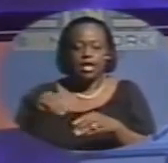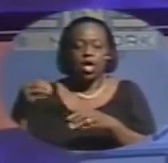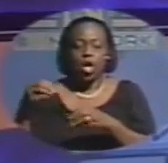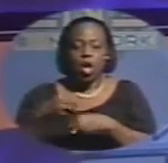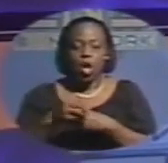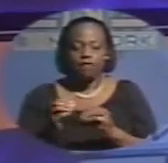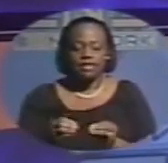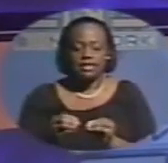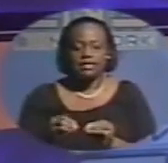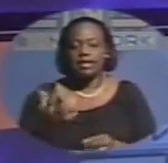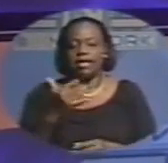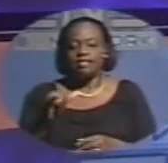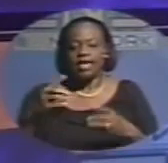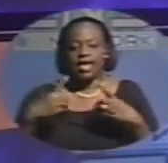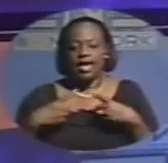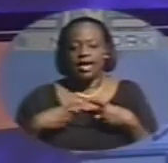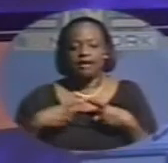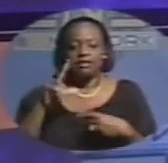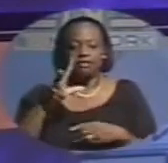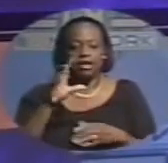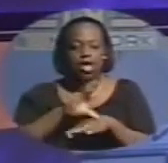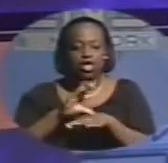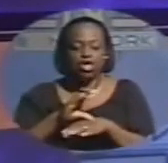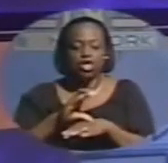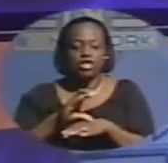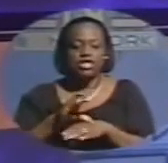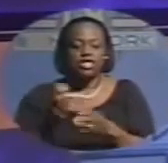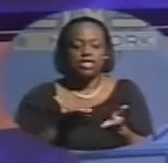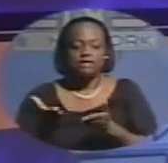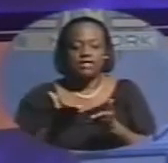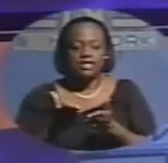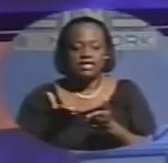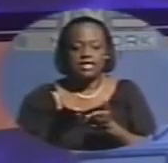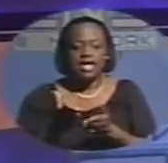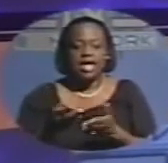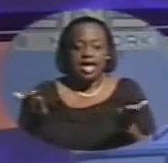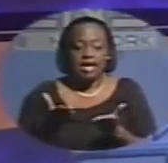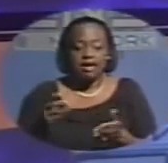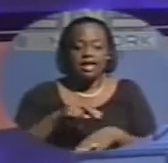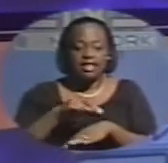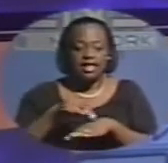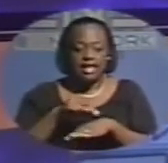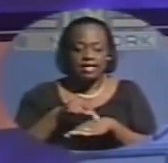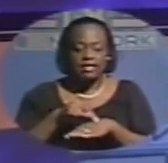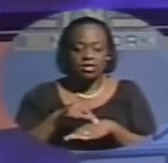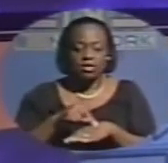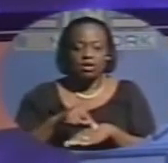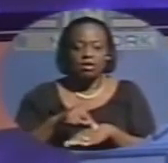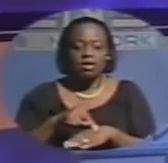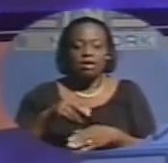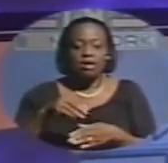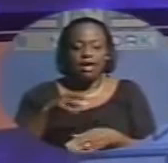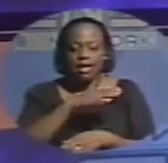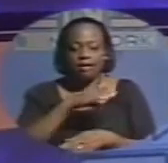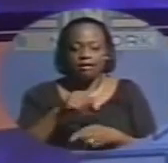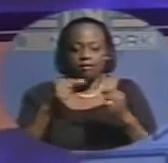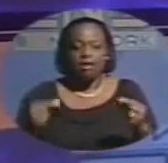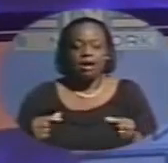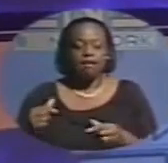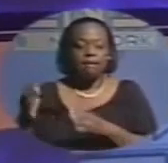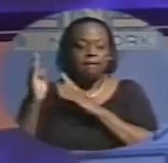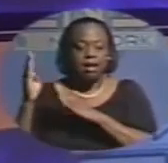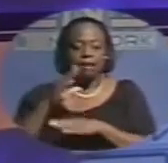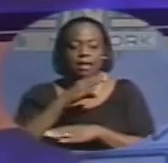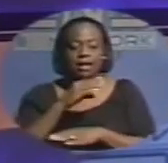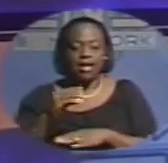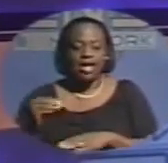series of church services here in the capital, Grand Bahama and Abaco, marking its 1992 general election victory. Former Prime Minister, the